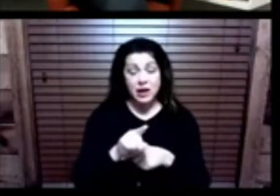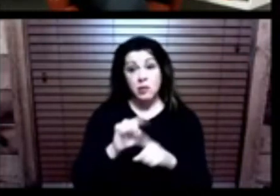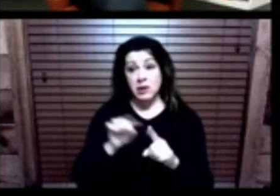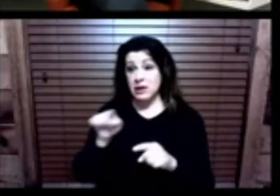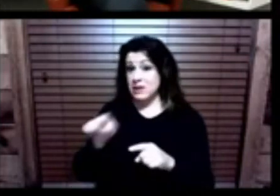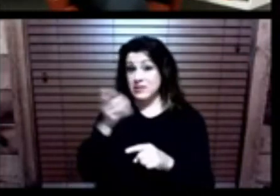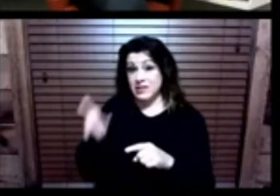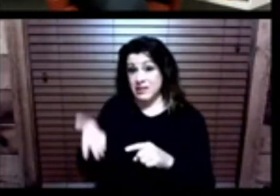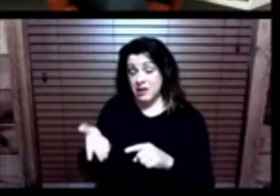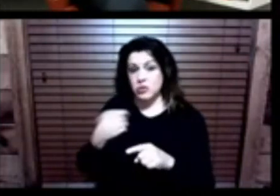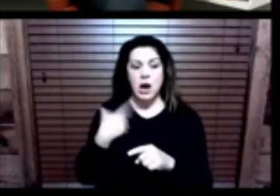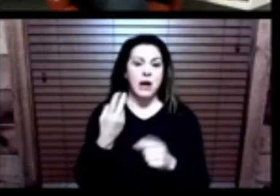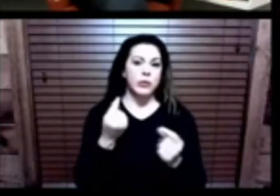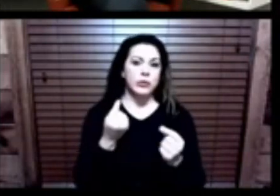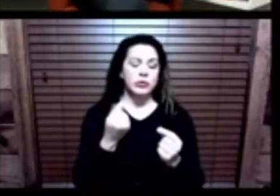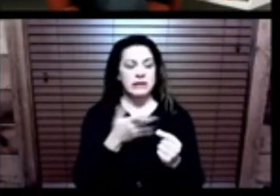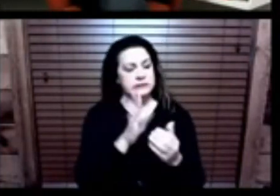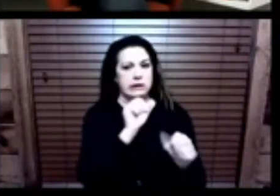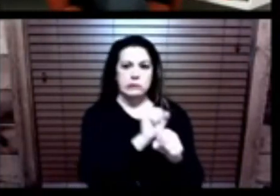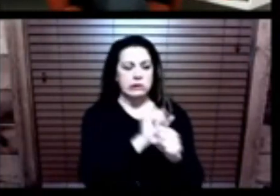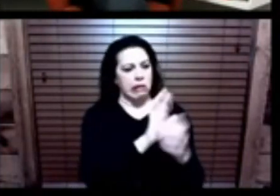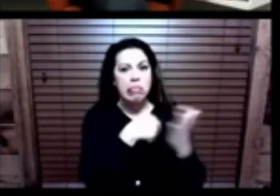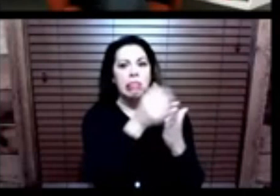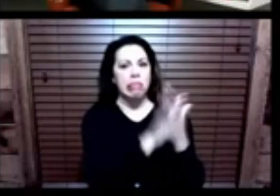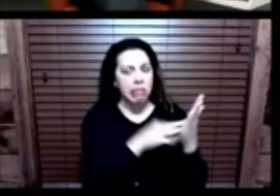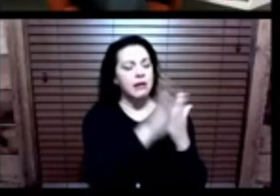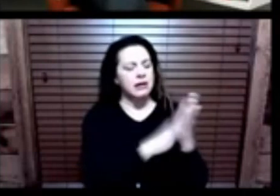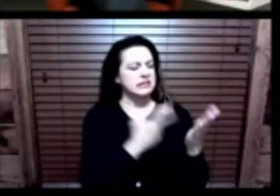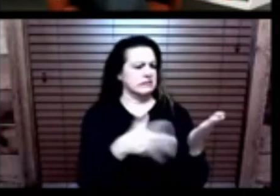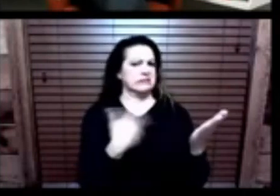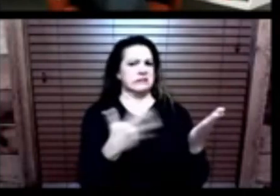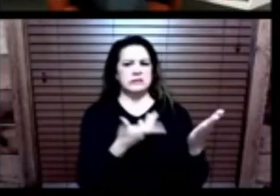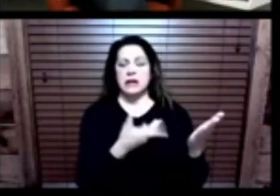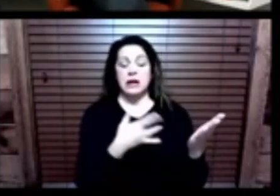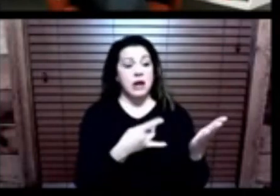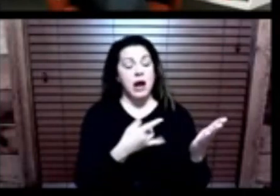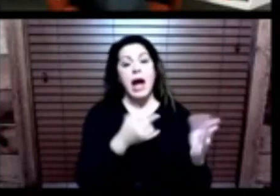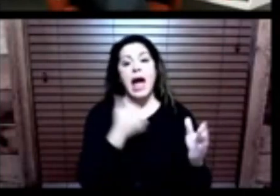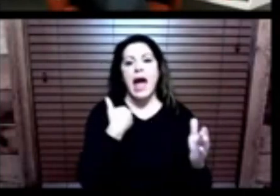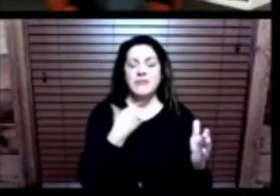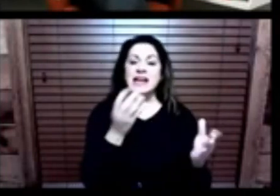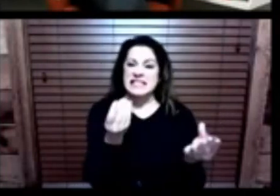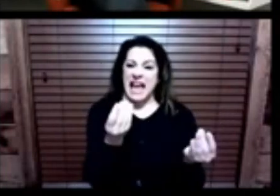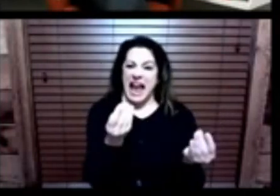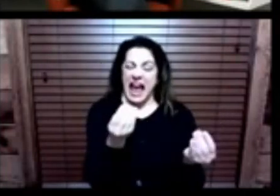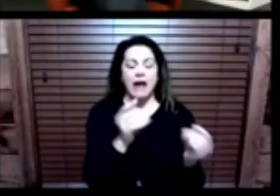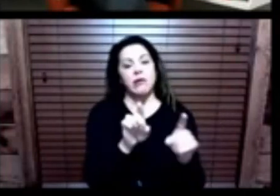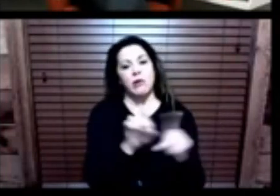did some sloppy stuff that he didn't know about. I got there's sand on that paint, it's